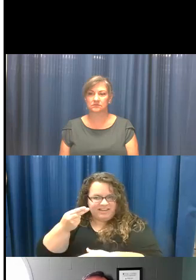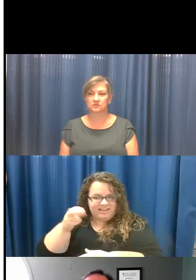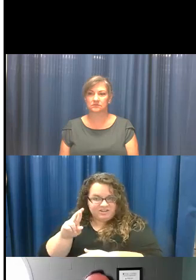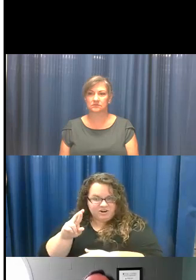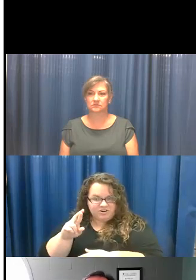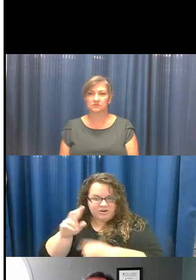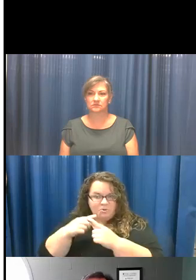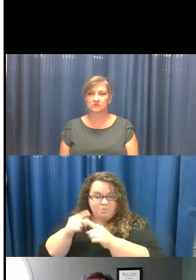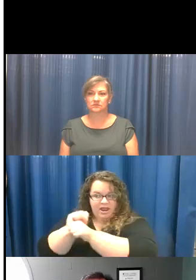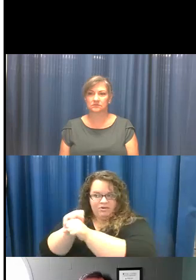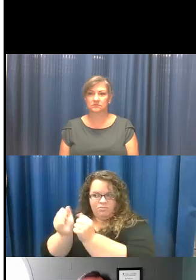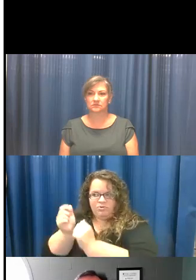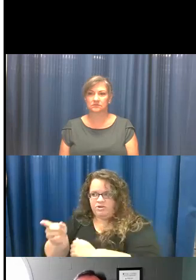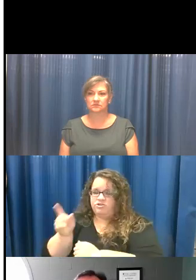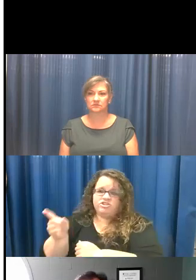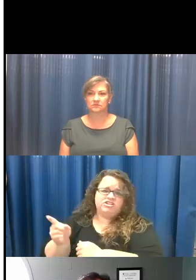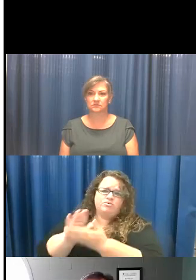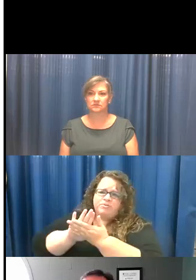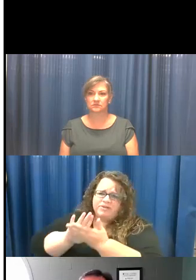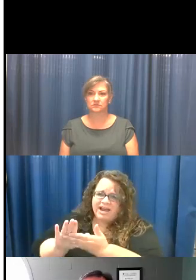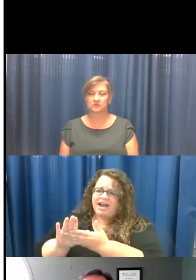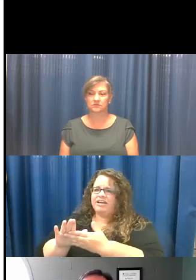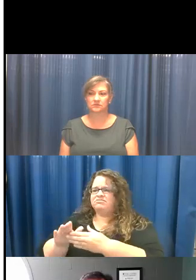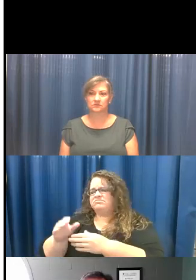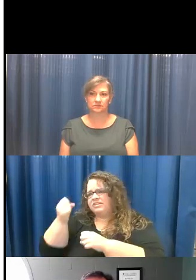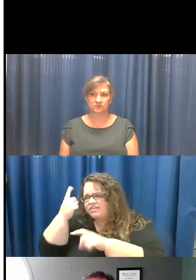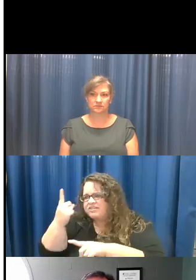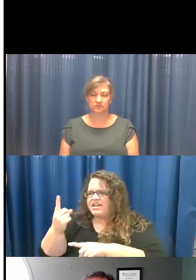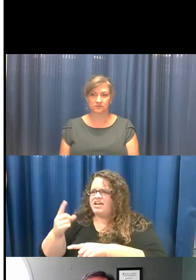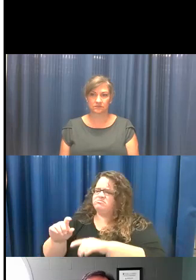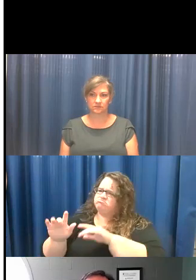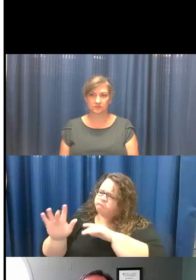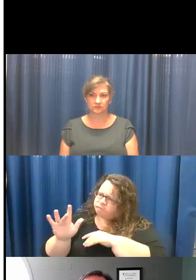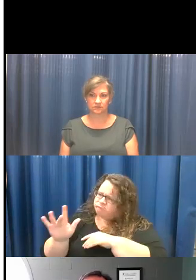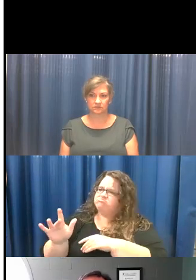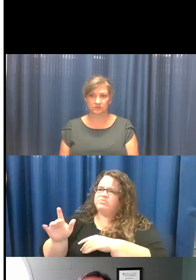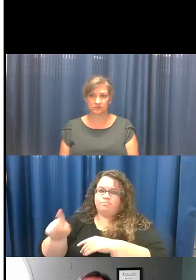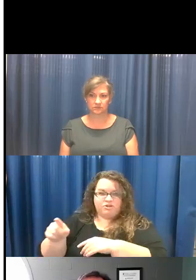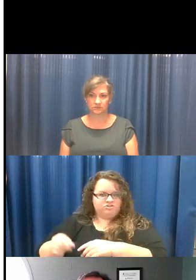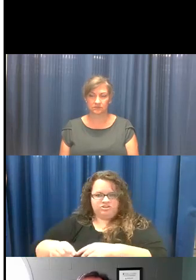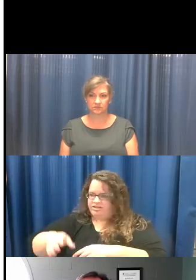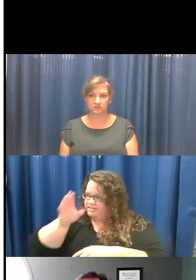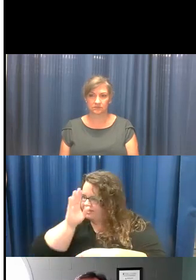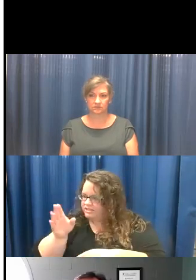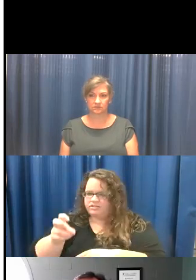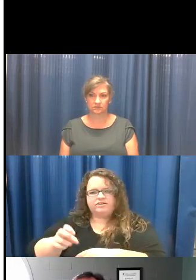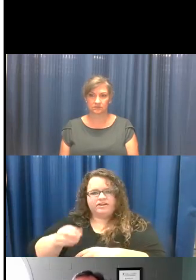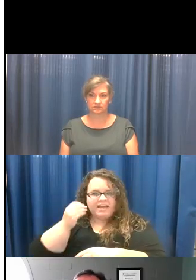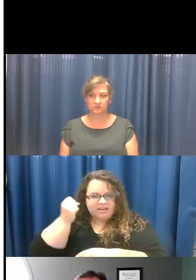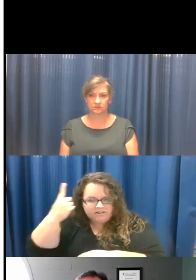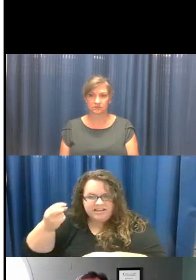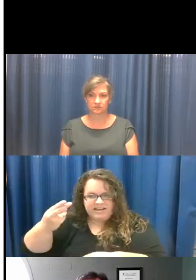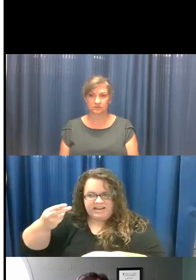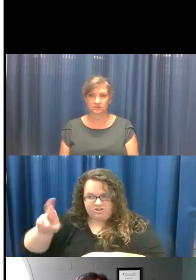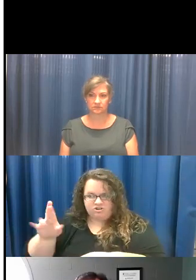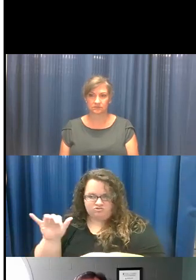is kind and empathetic and firm and clear and knowledgeable about human resources all at the same time. We're